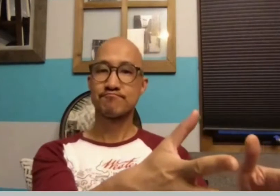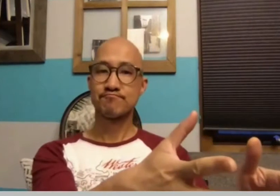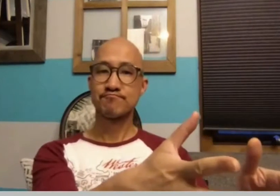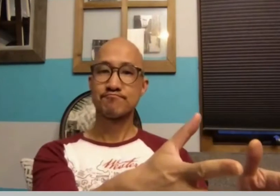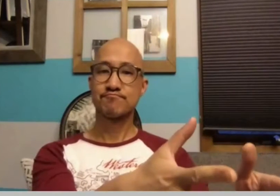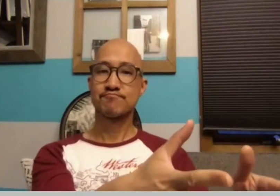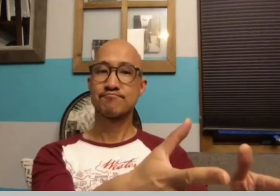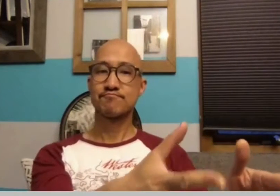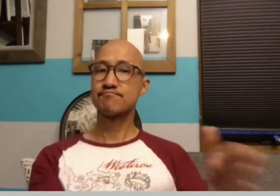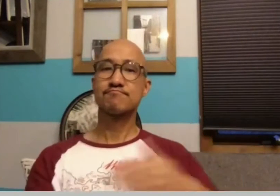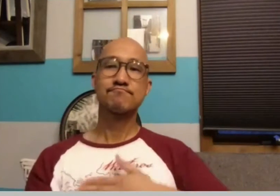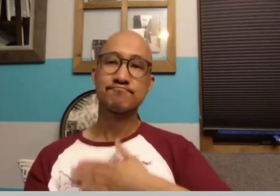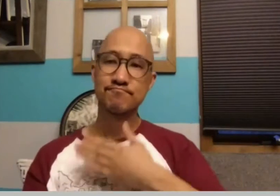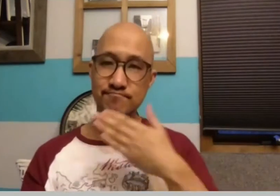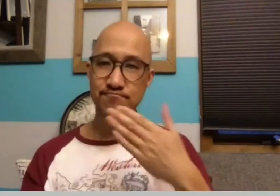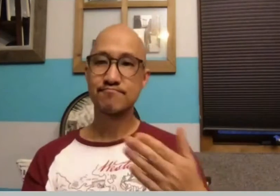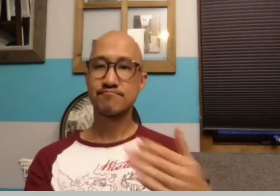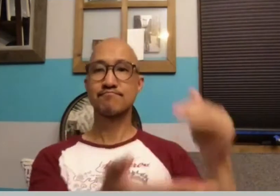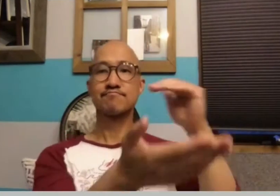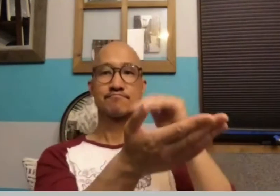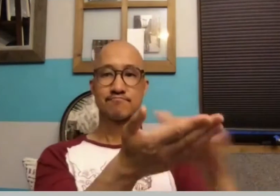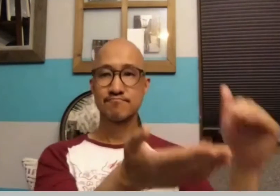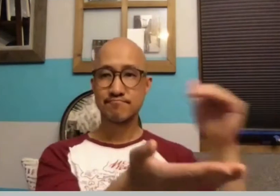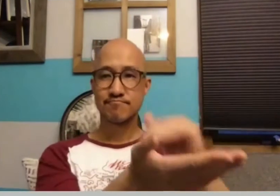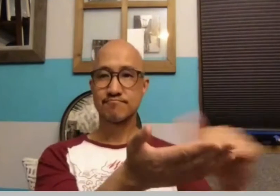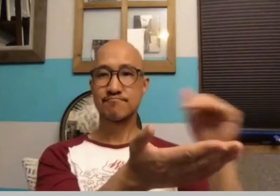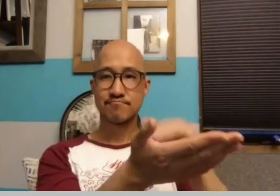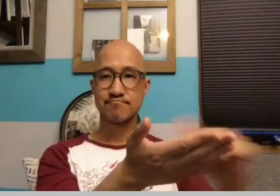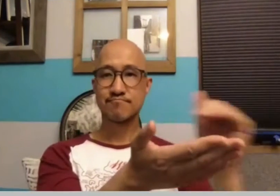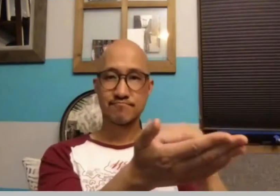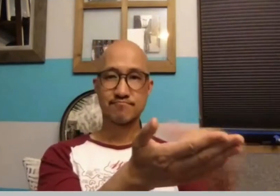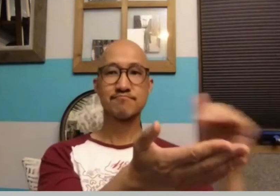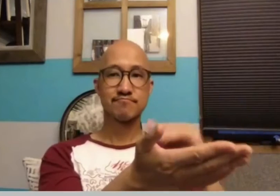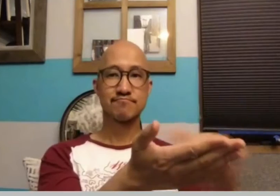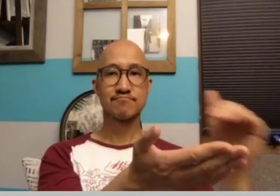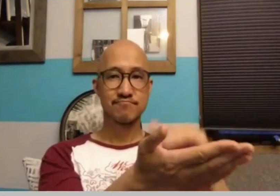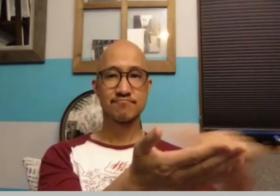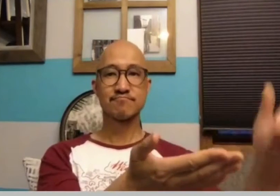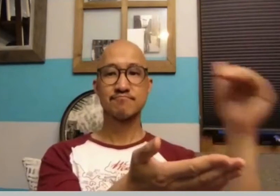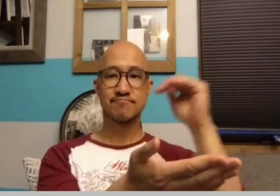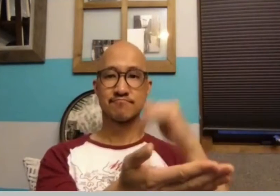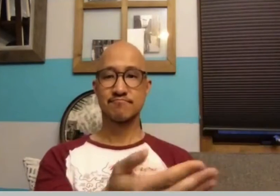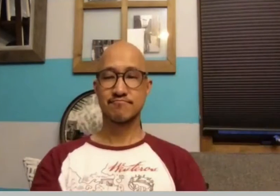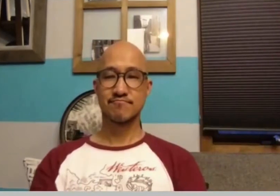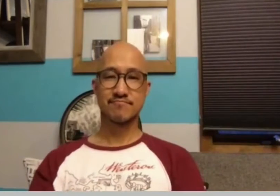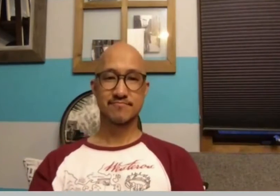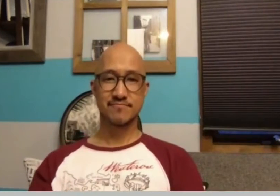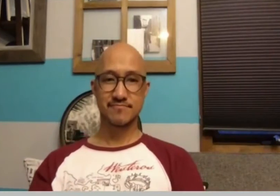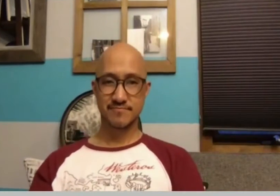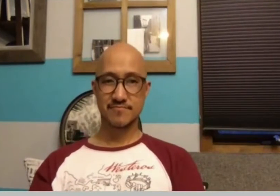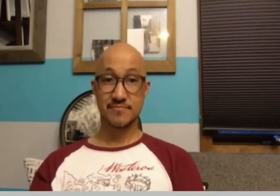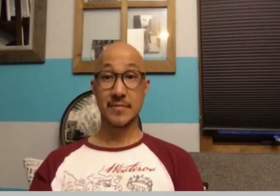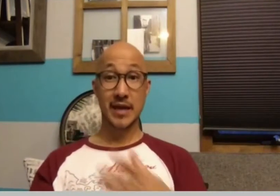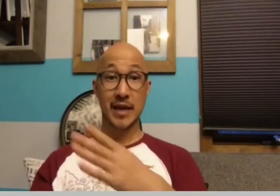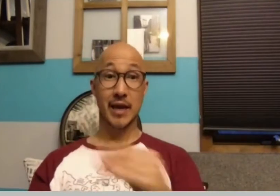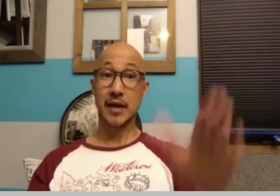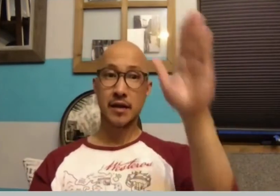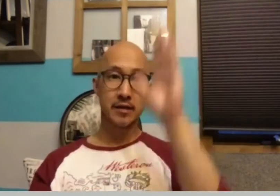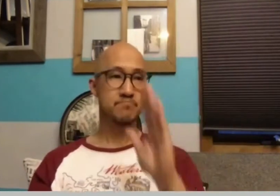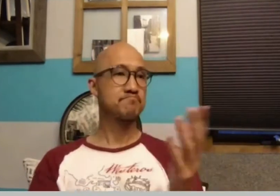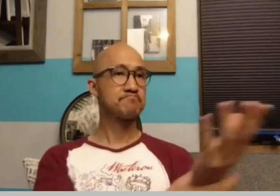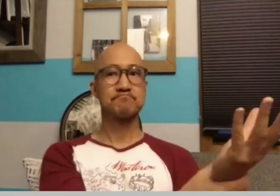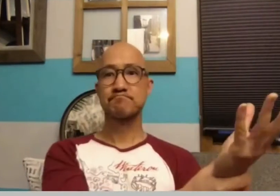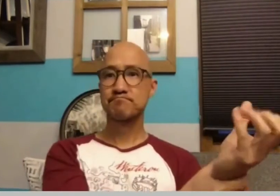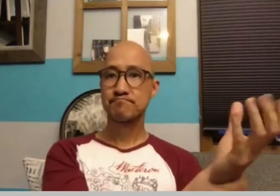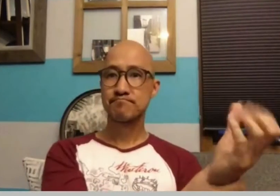forgive them, and he's going to bring them back and bring back the remnant. And not only that, but he pleads with them to restore the relationship back in